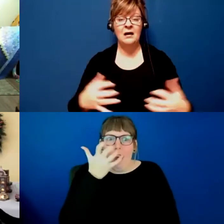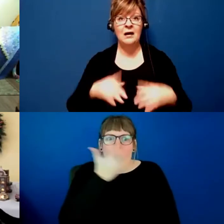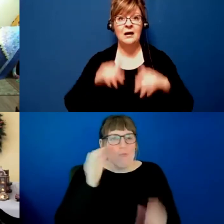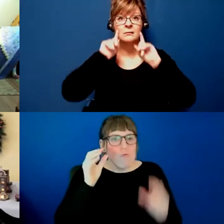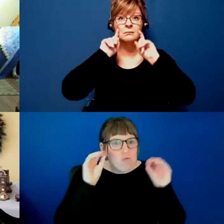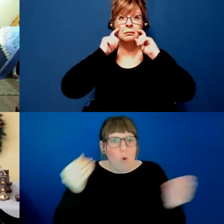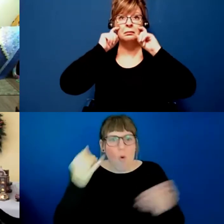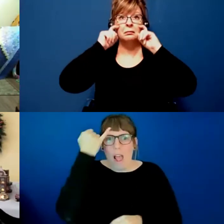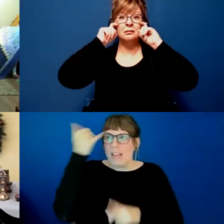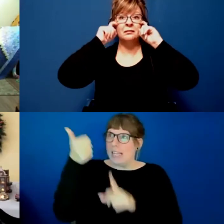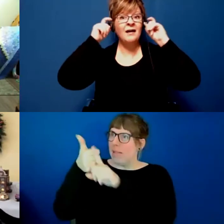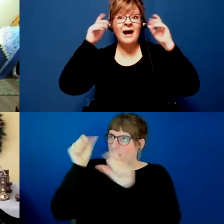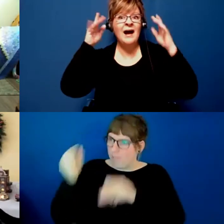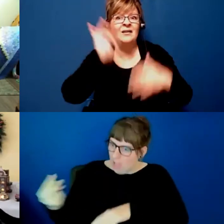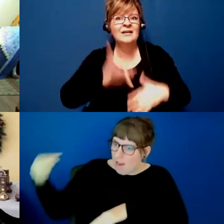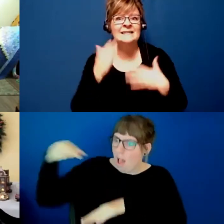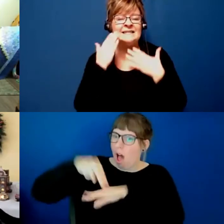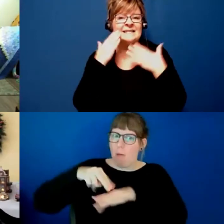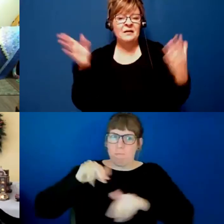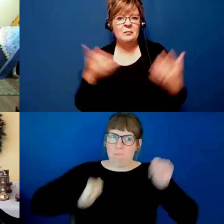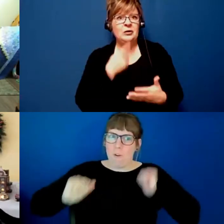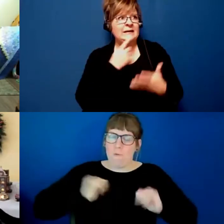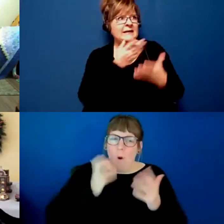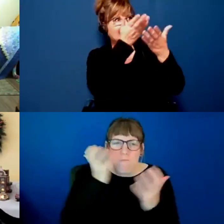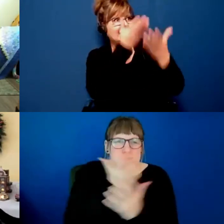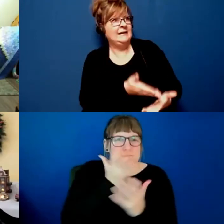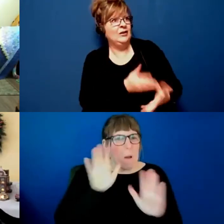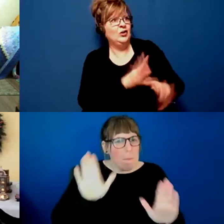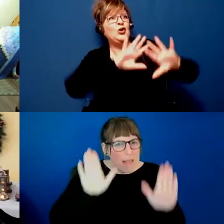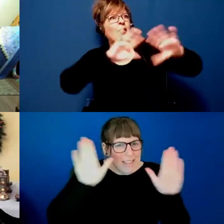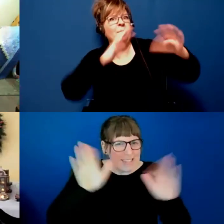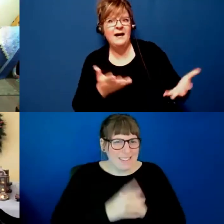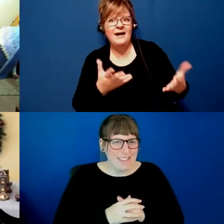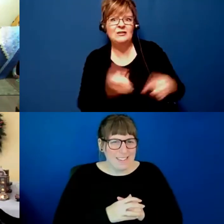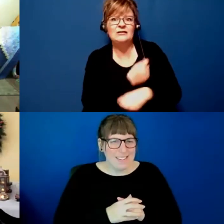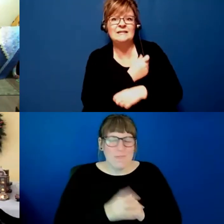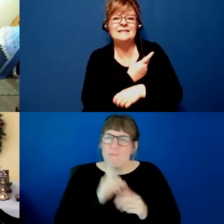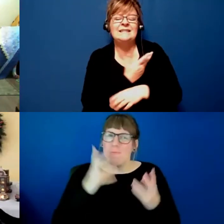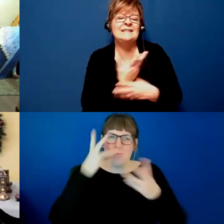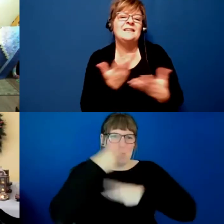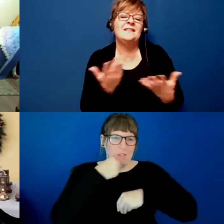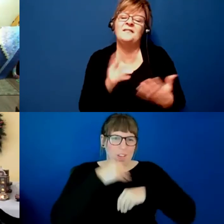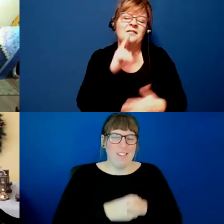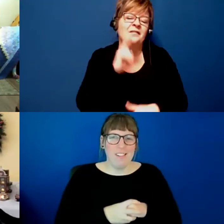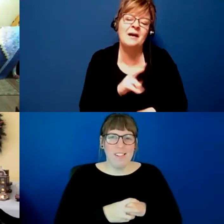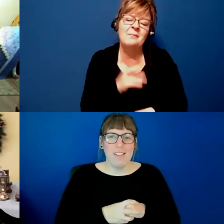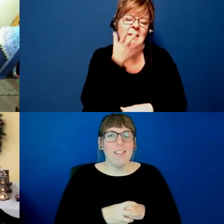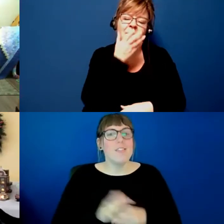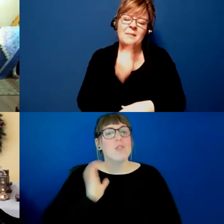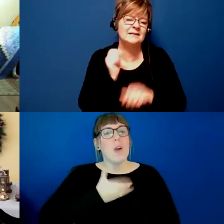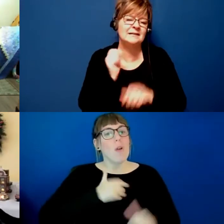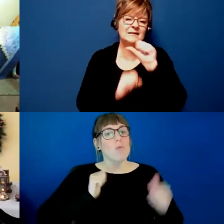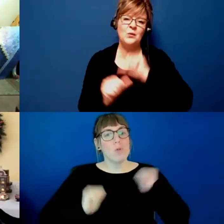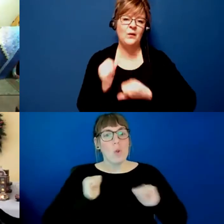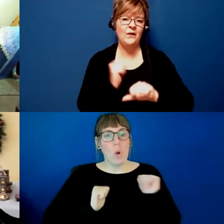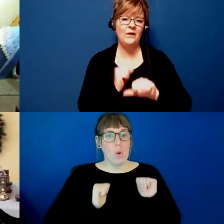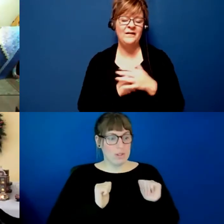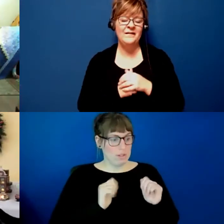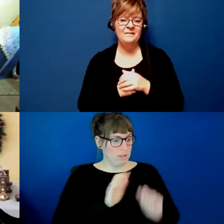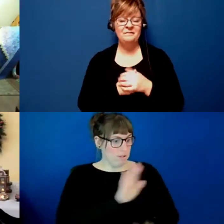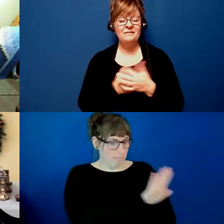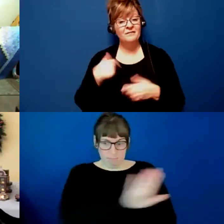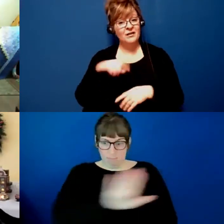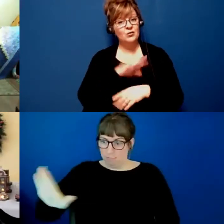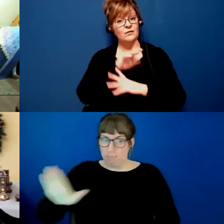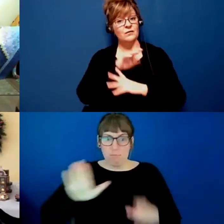to perform in this way. So That's beautiful. We make sure that our shows highlight whatever the strengths are of each